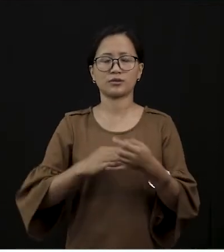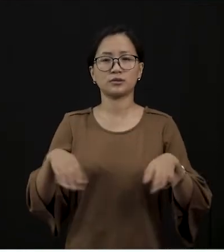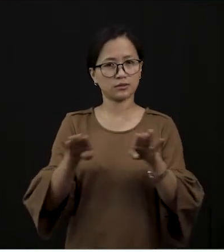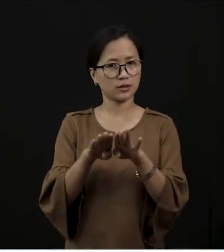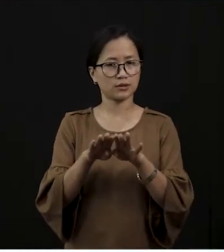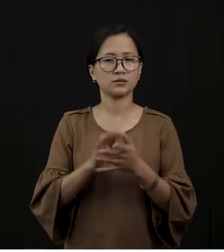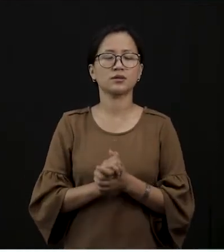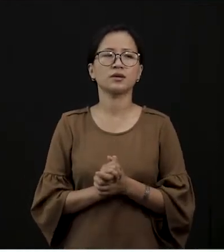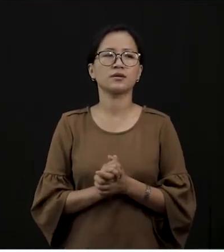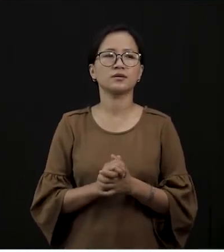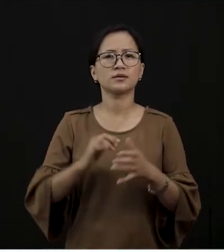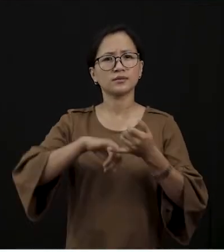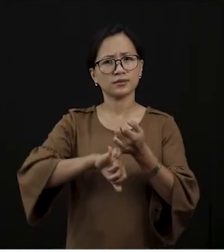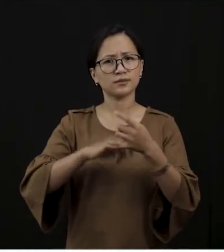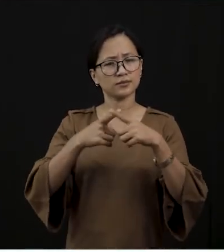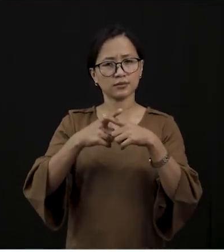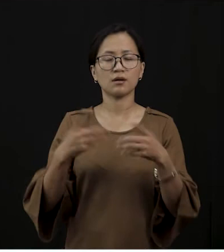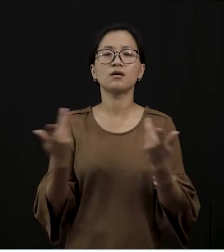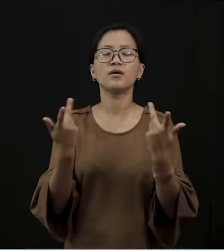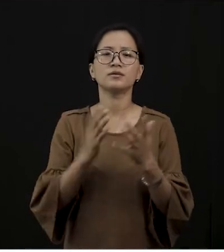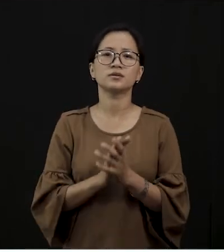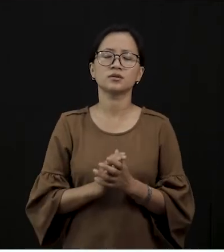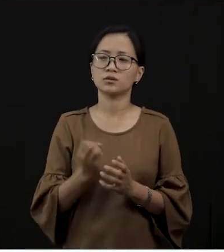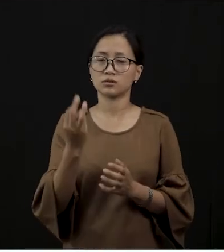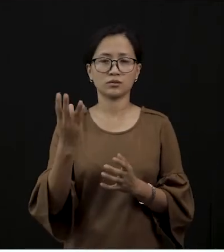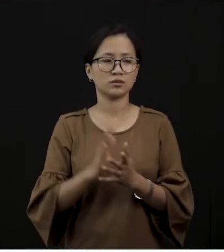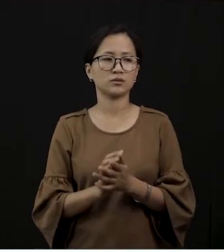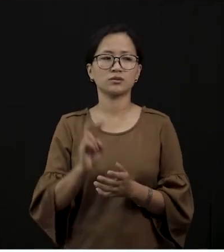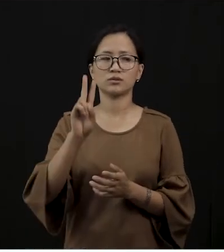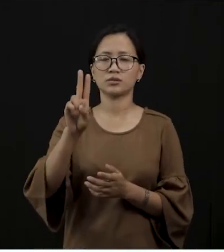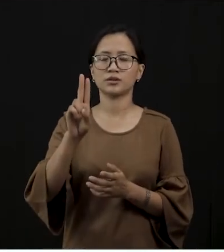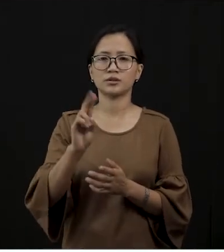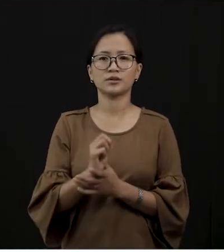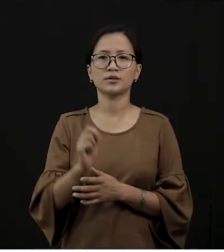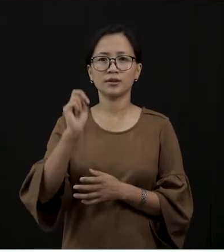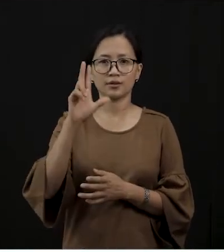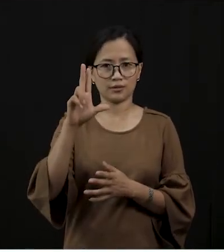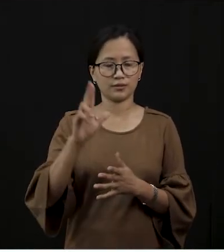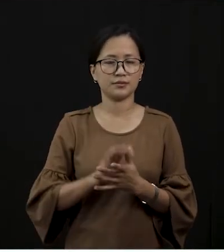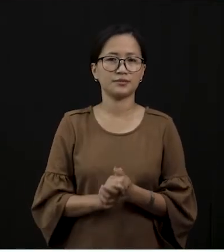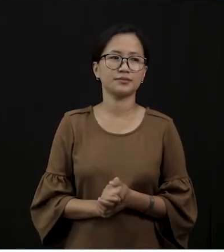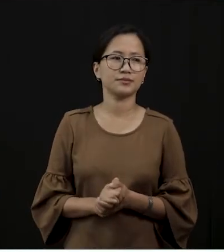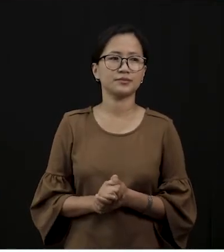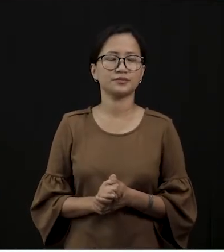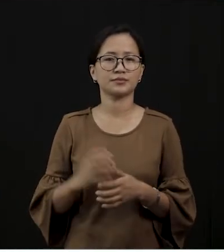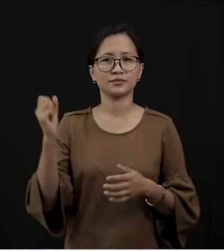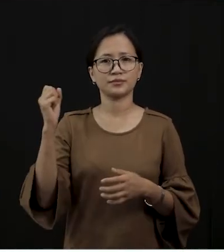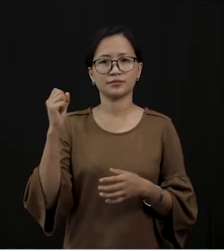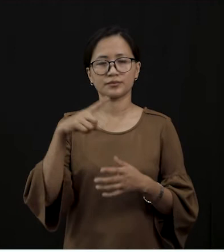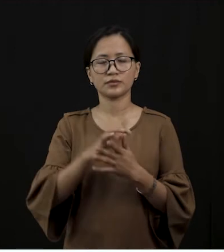4 Sundays and 4 Saturdays. Total days 28. This is the